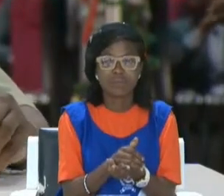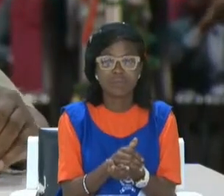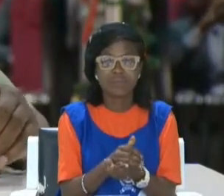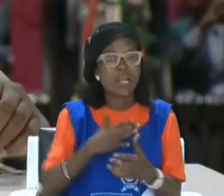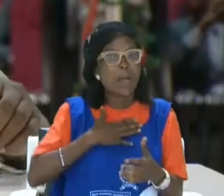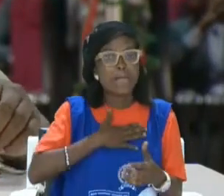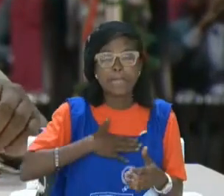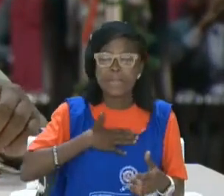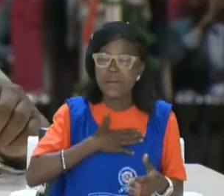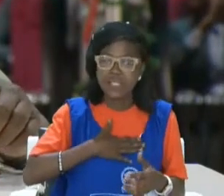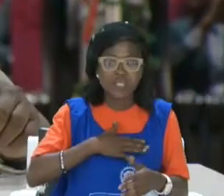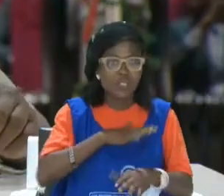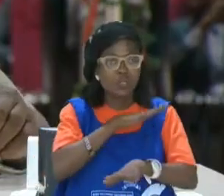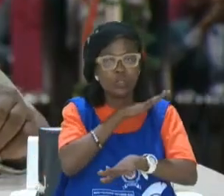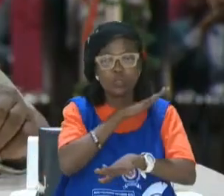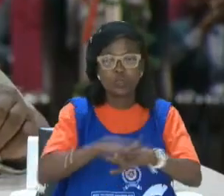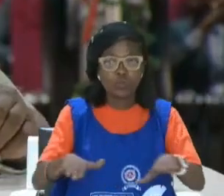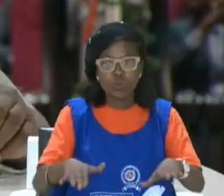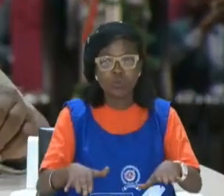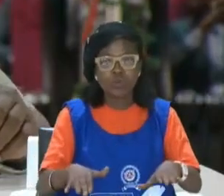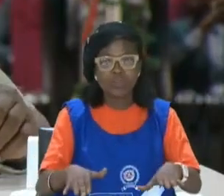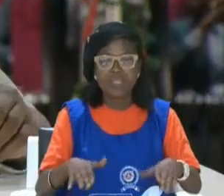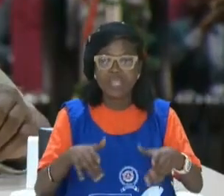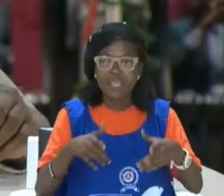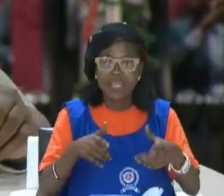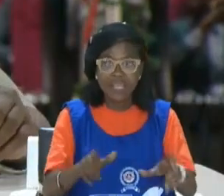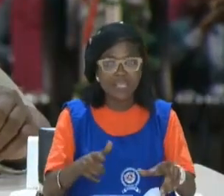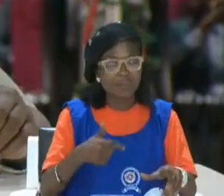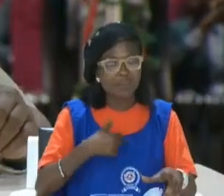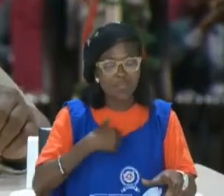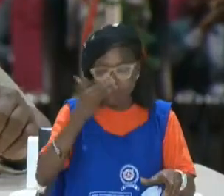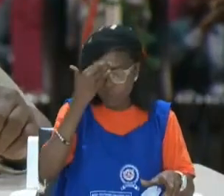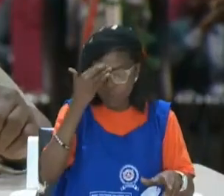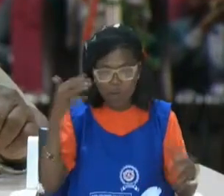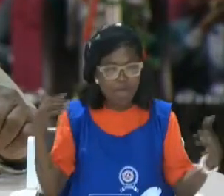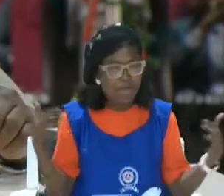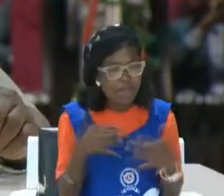please don't let me know fear ever again.